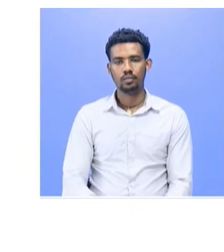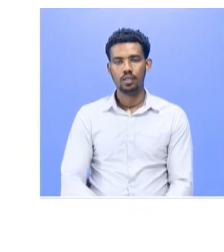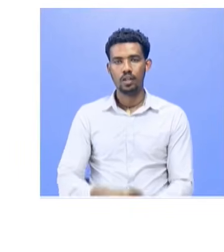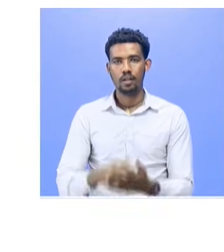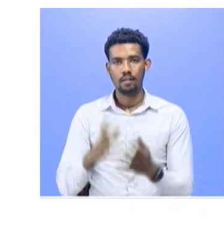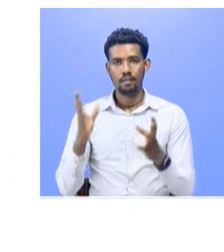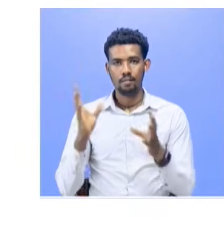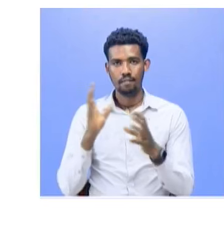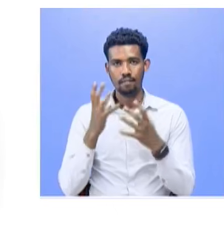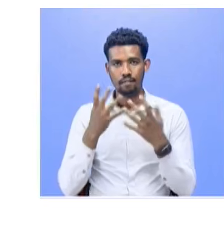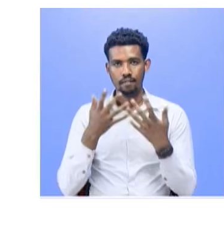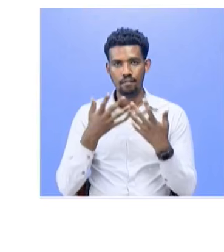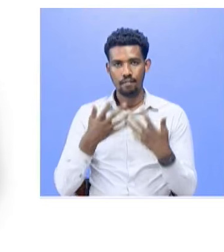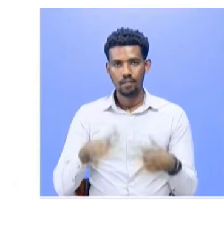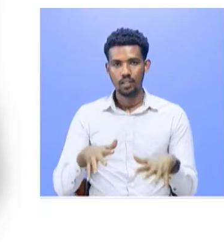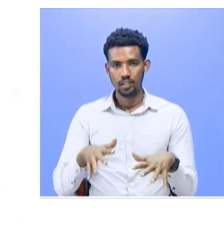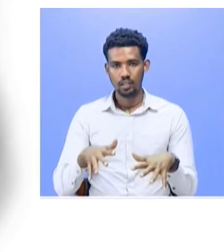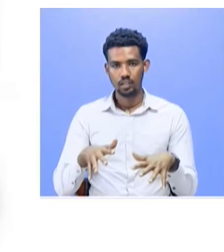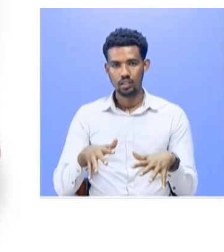finished